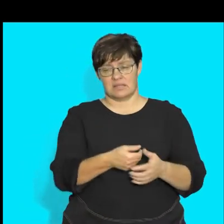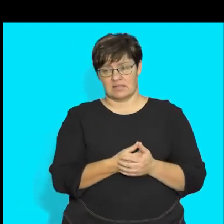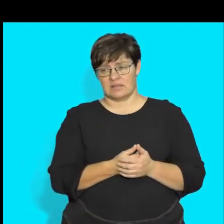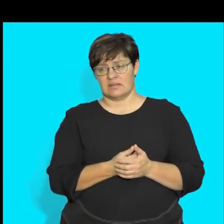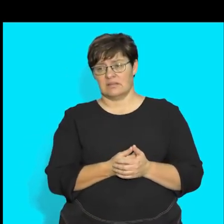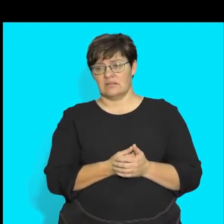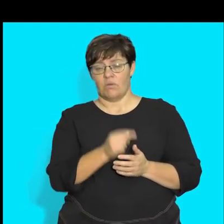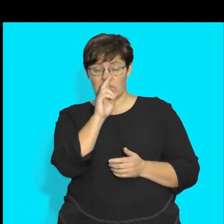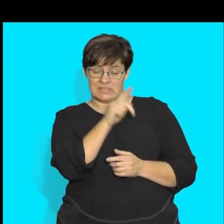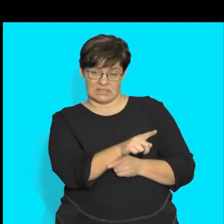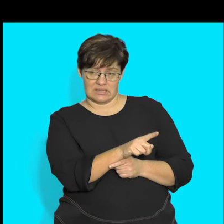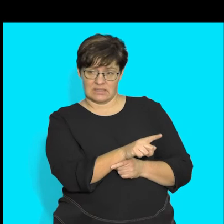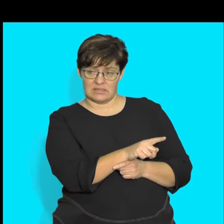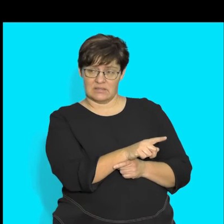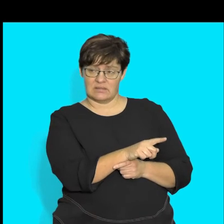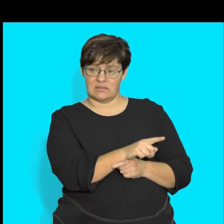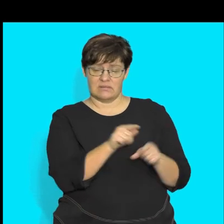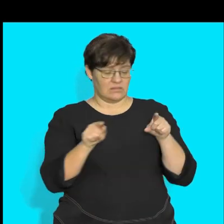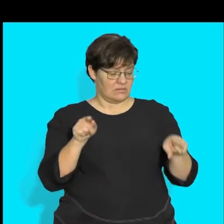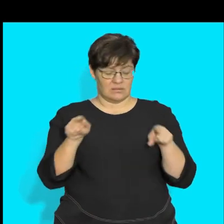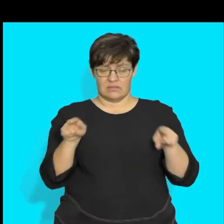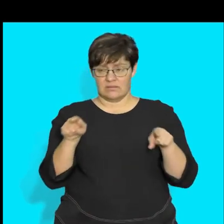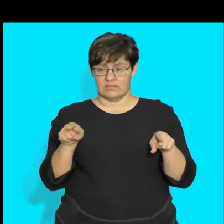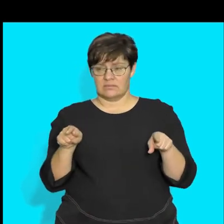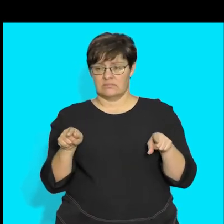answer, is does everybody see that